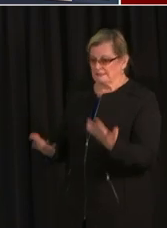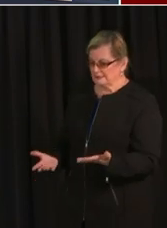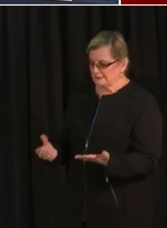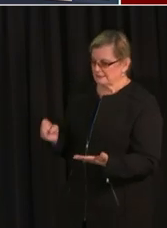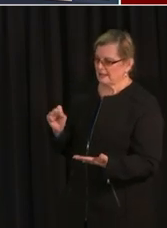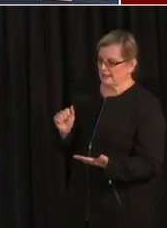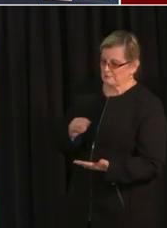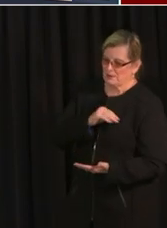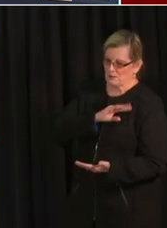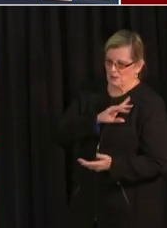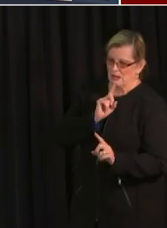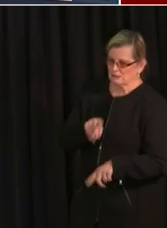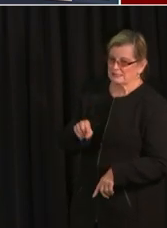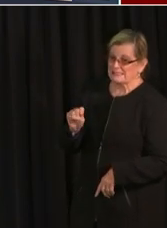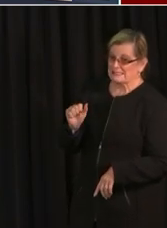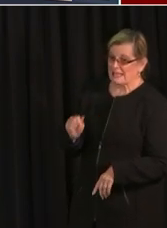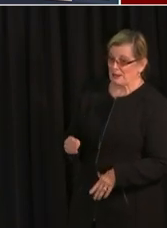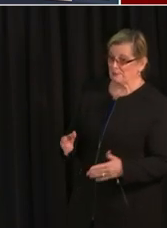next week, Sam.